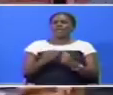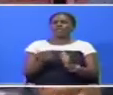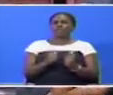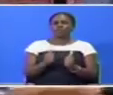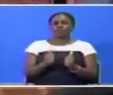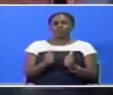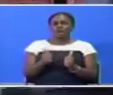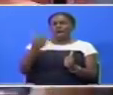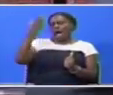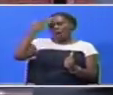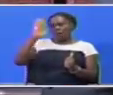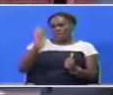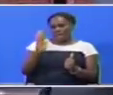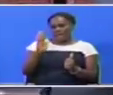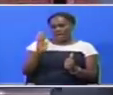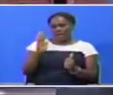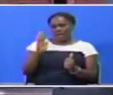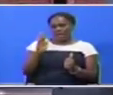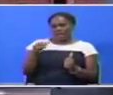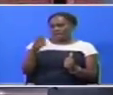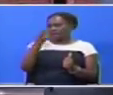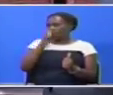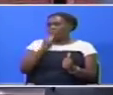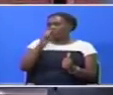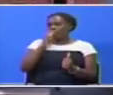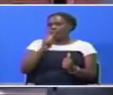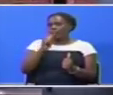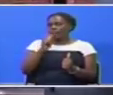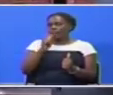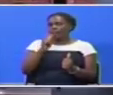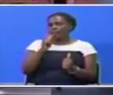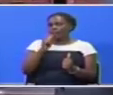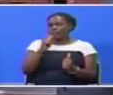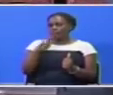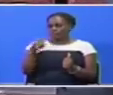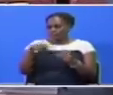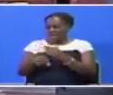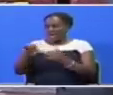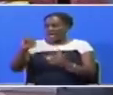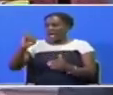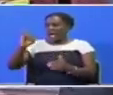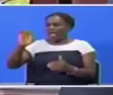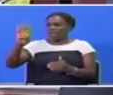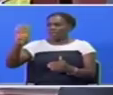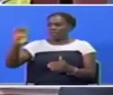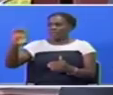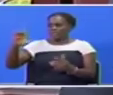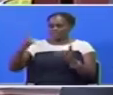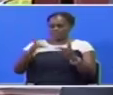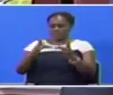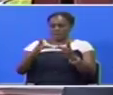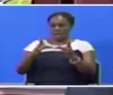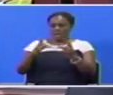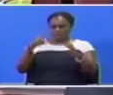know what they're doing. They're putting a tallying center somewhere in Tanzania. They want to hack into the IEBC system. They want